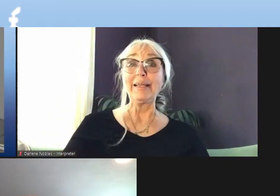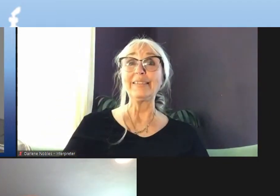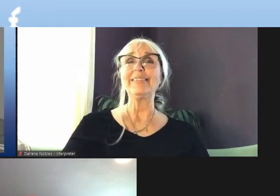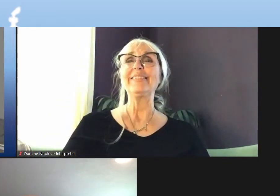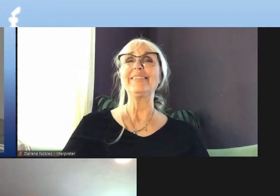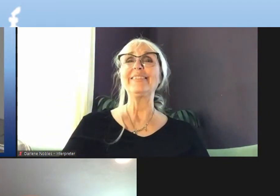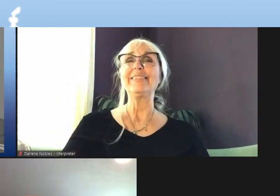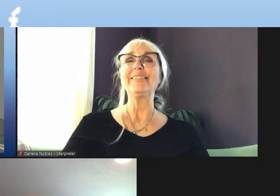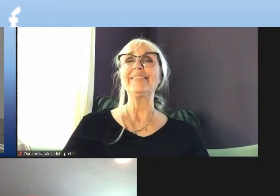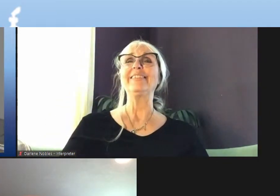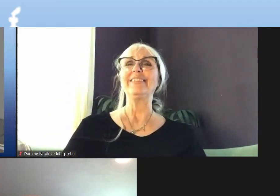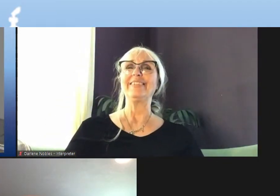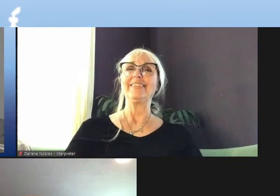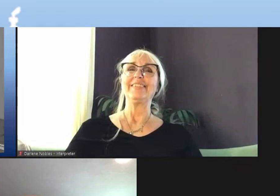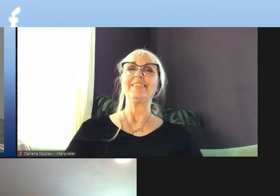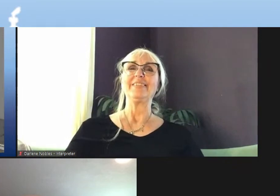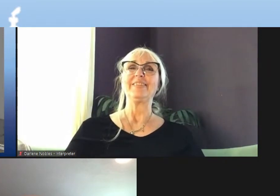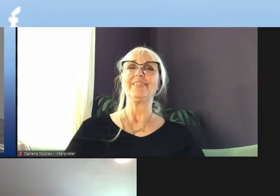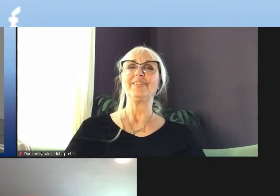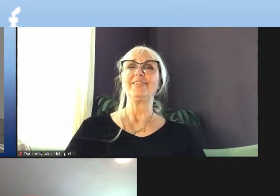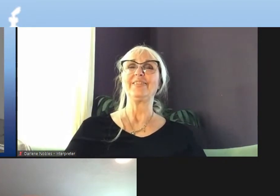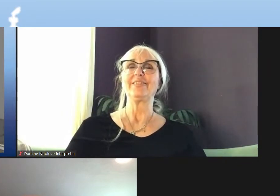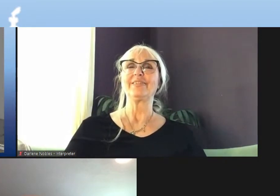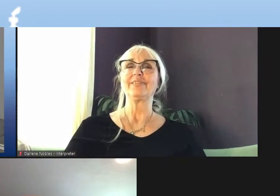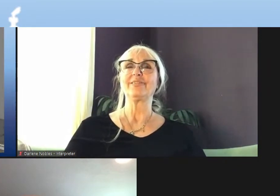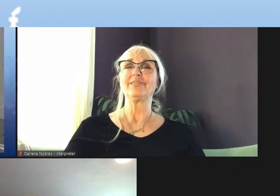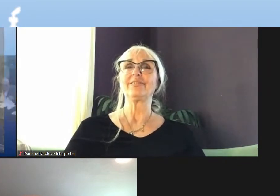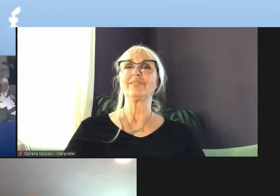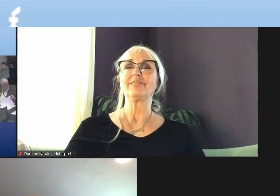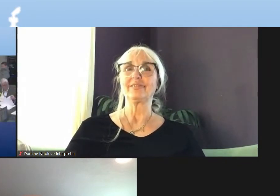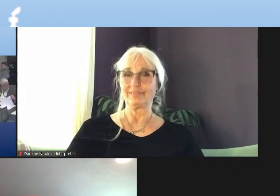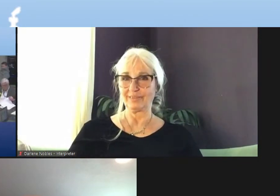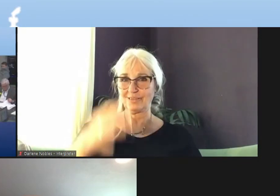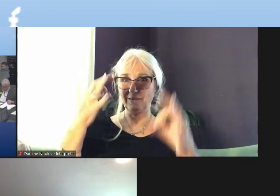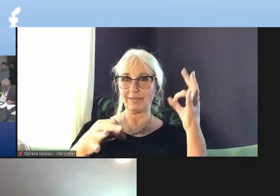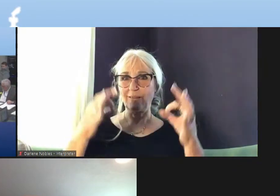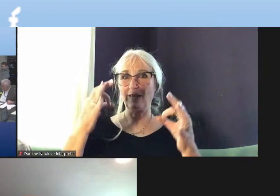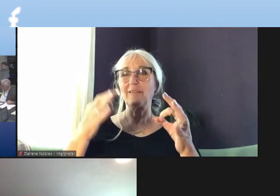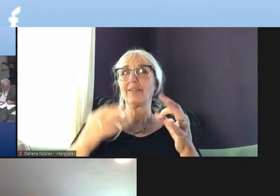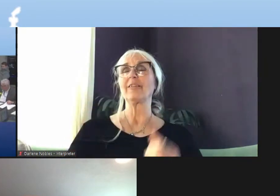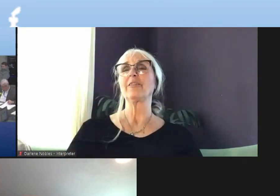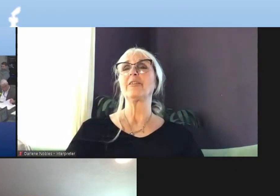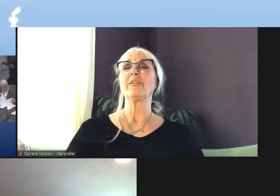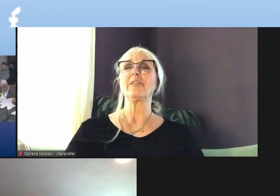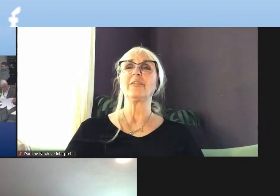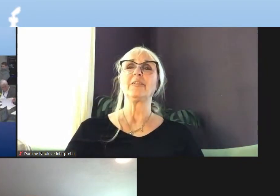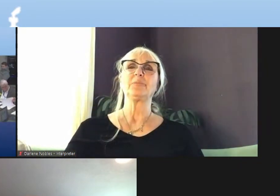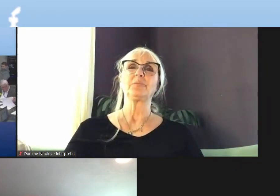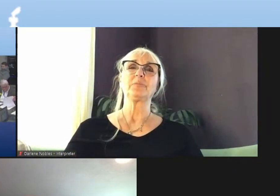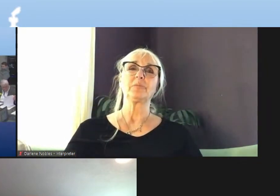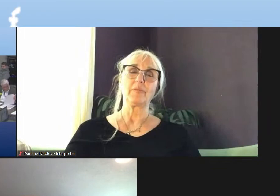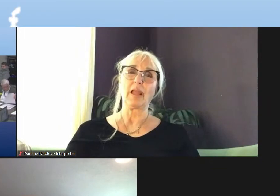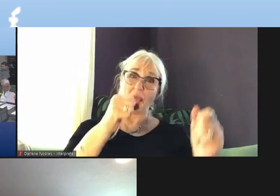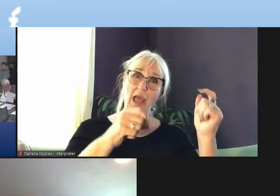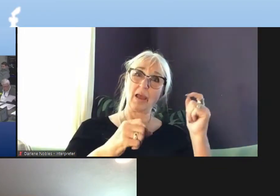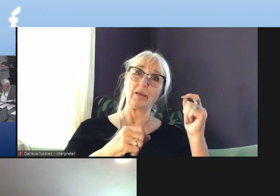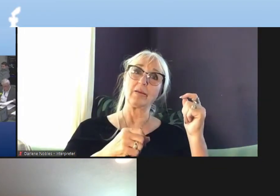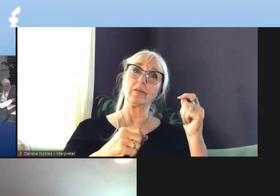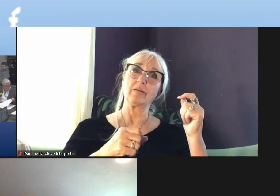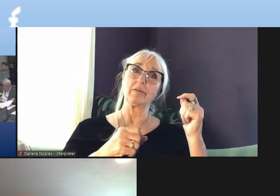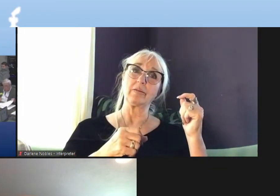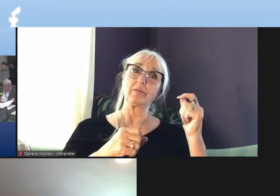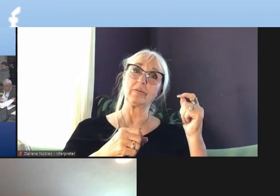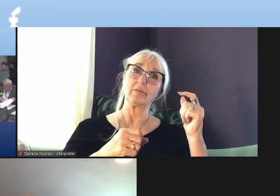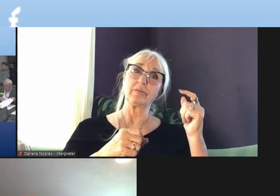questions, what's the pleasure of the court? Move to, yeah, go ahead. Move to approve. Second. Have motion second, any